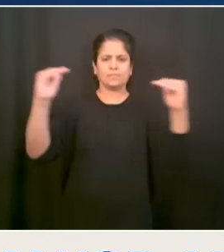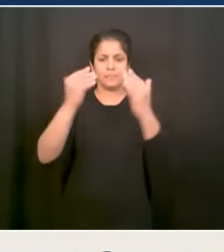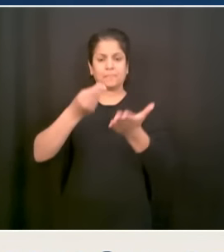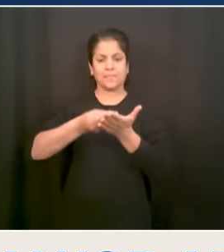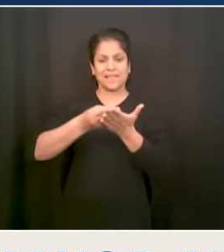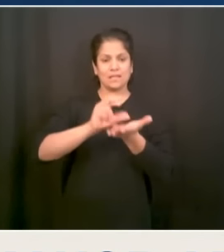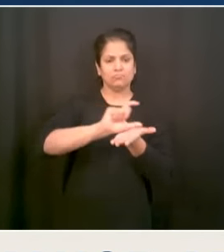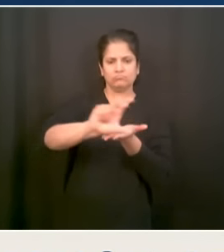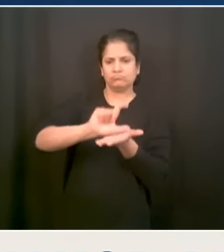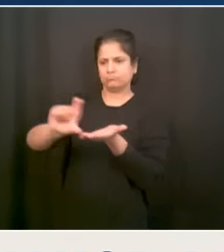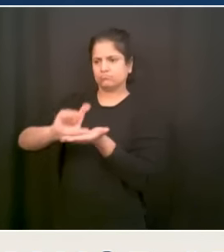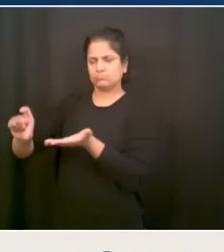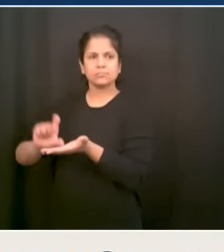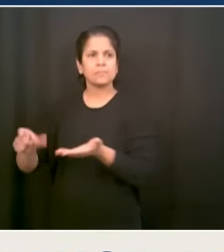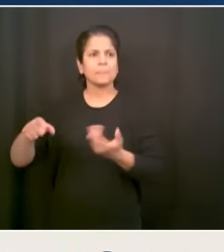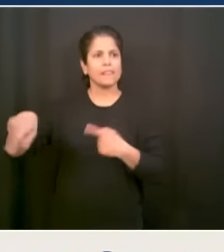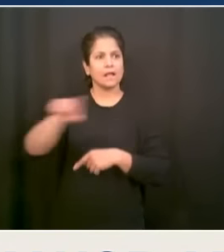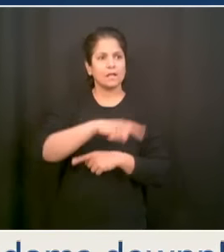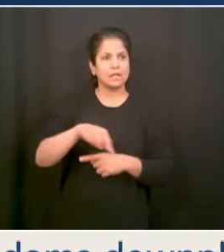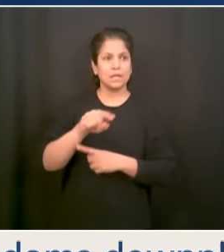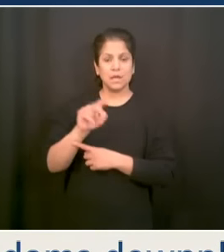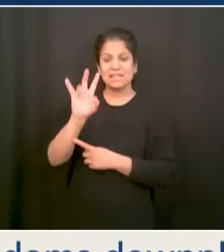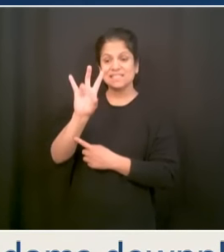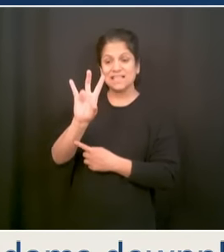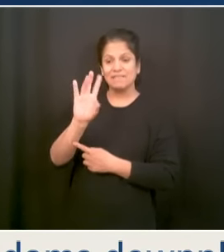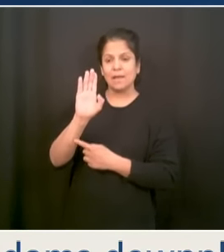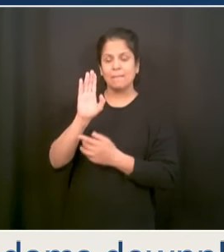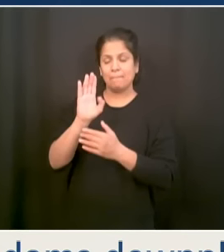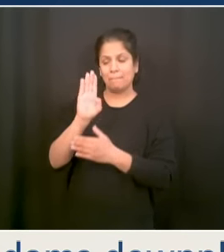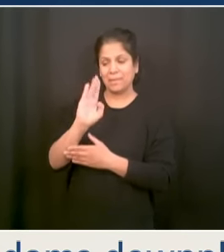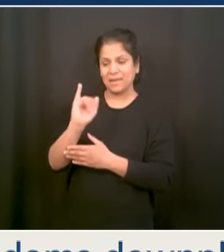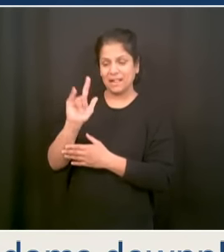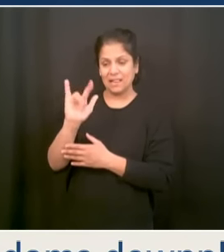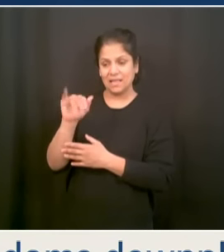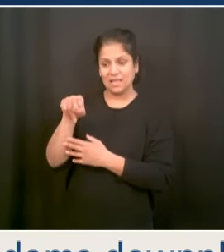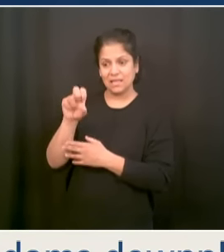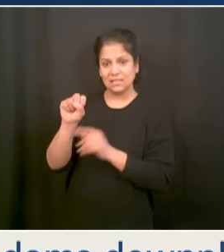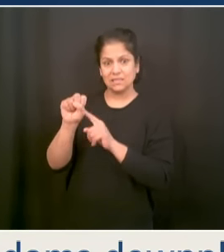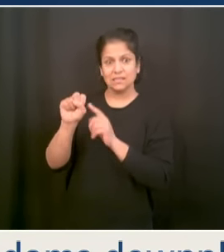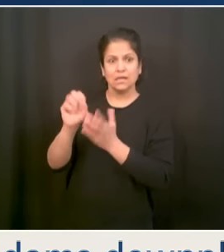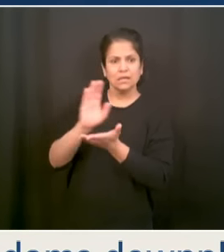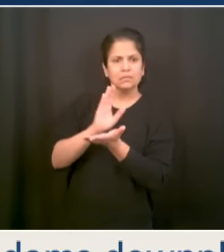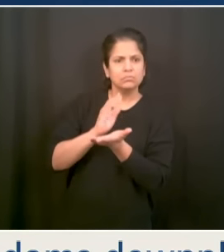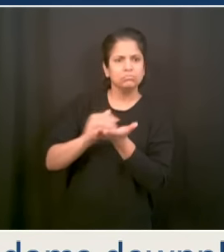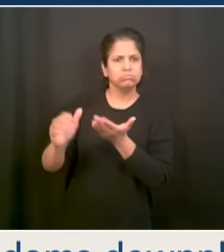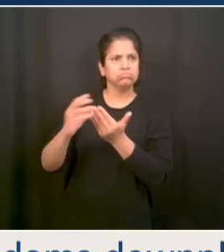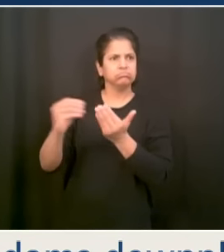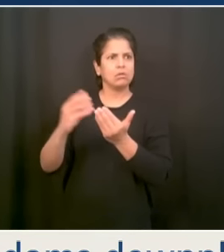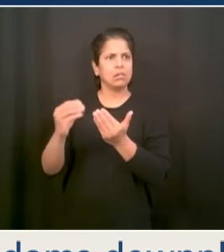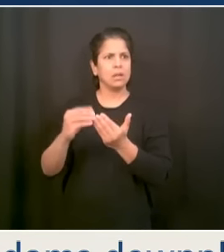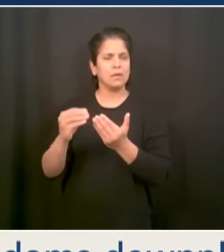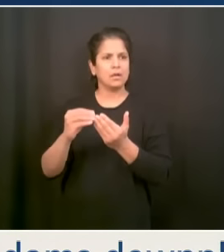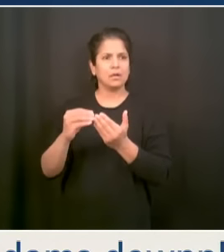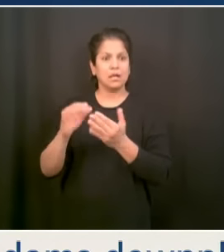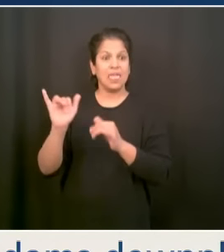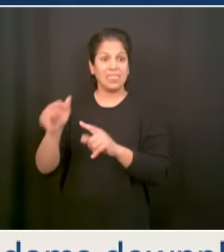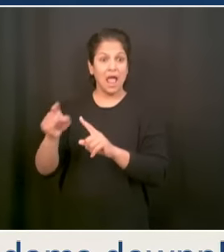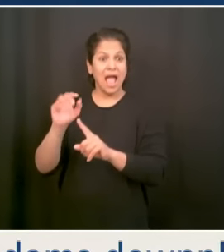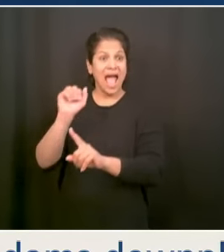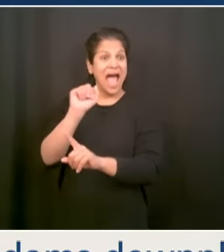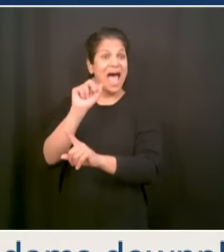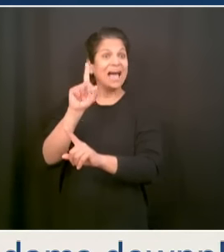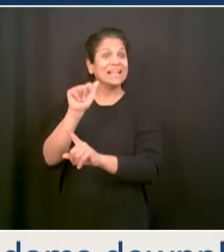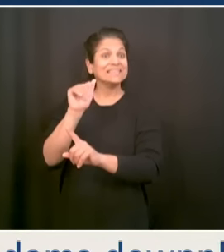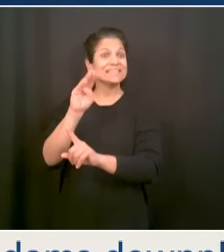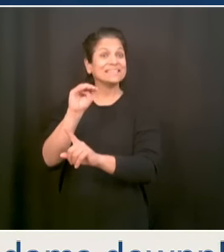billion beyond what he published. We are dealing with vast figures and statistics that can often feel intangible.